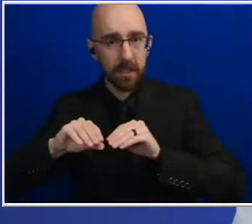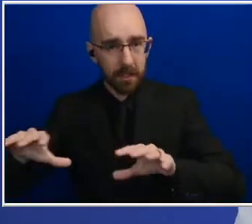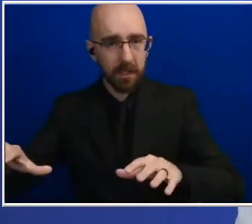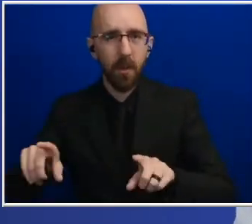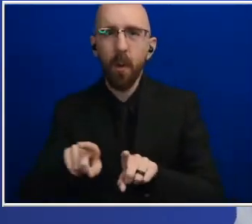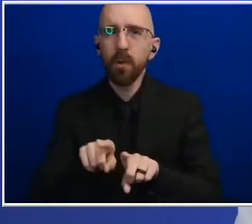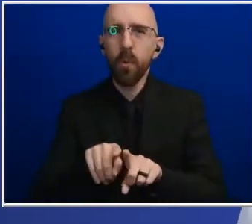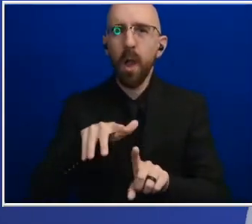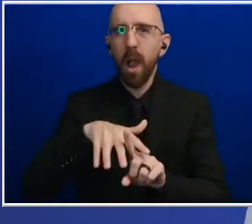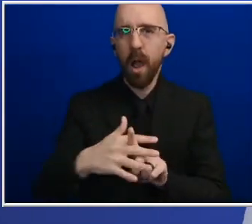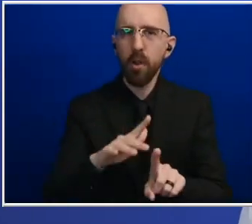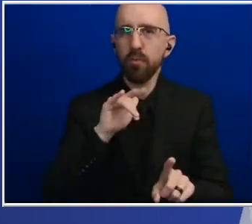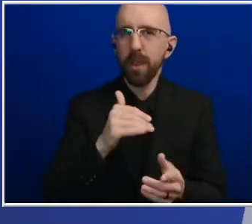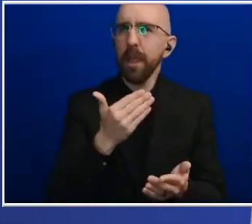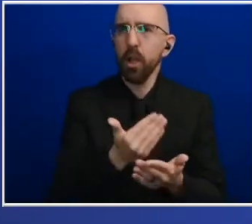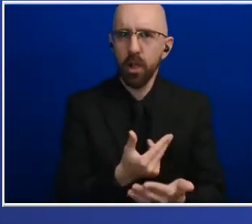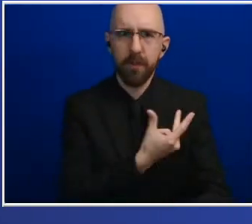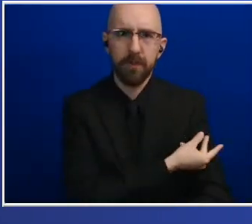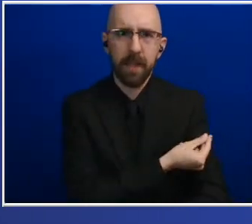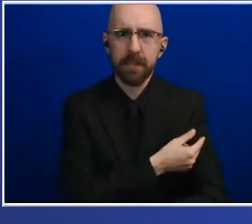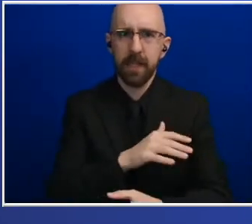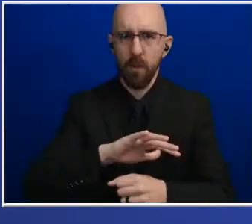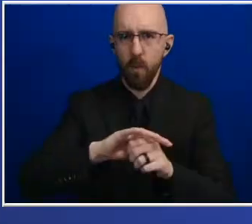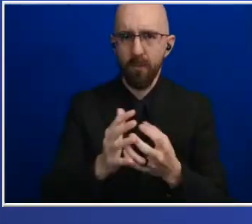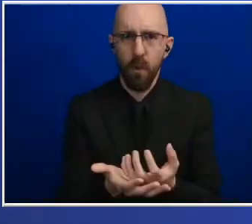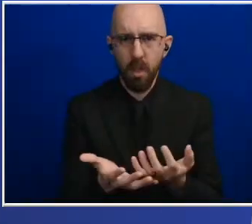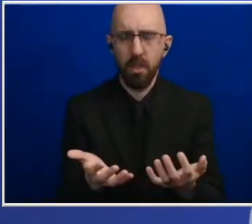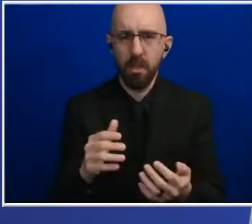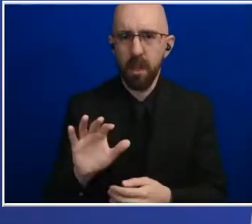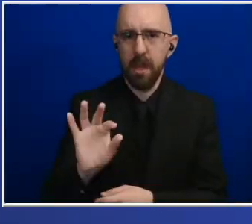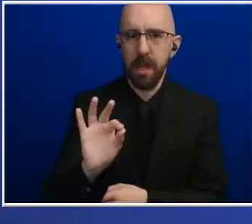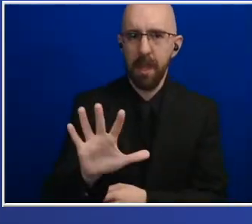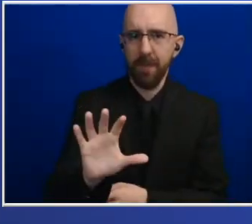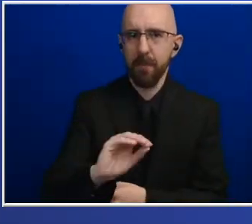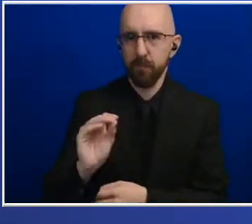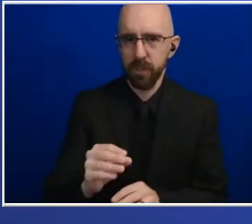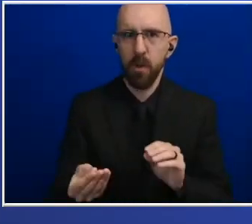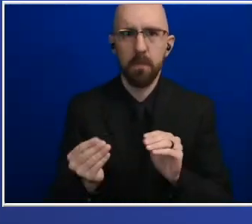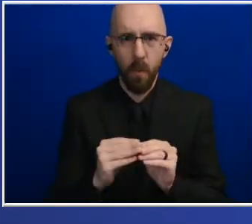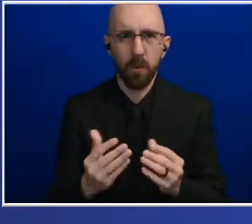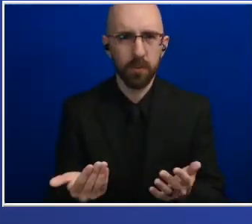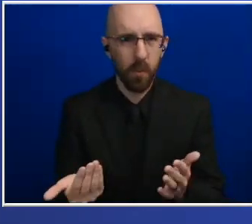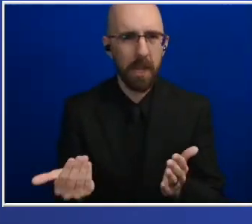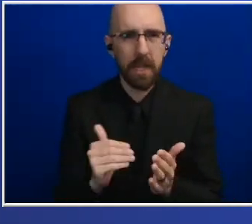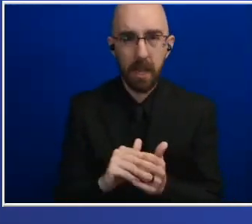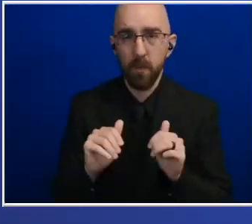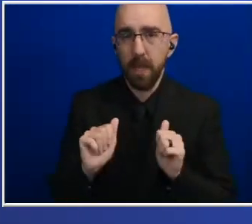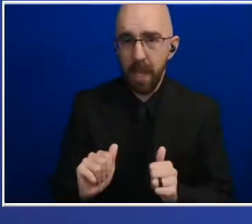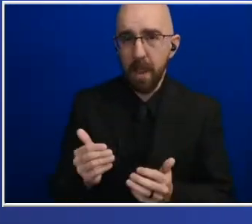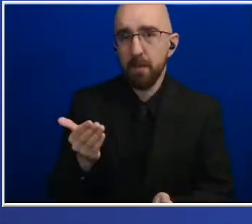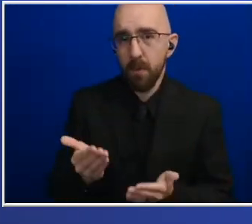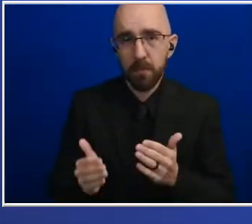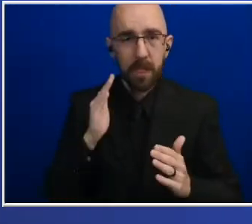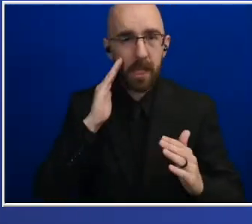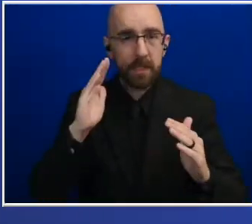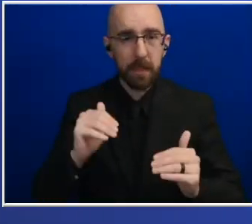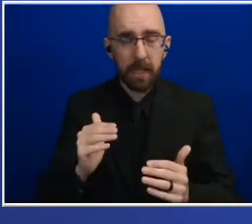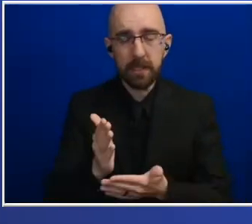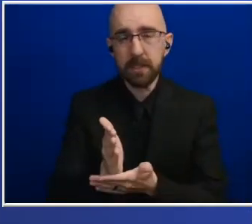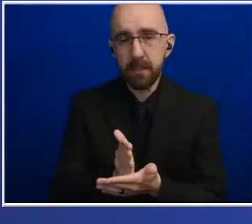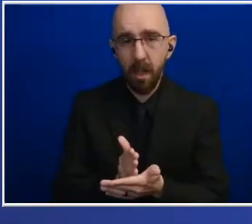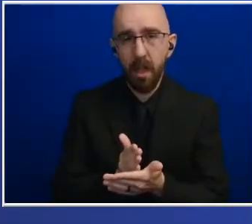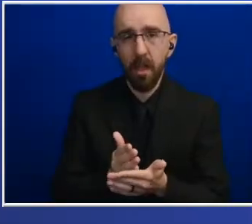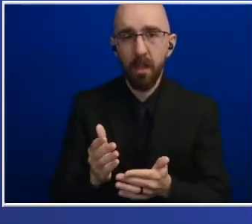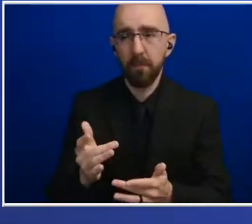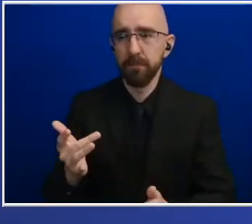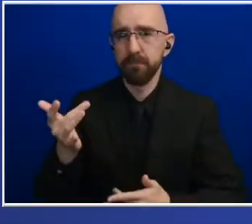good vaccine coverage overall, 95% or more. So again, we can probably expect to see some breakthrough cases,